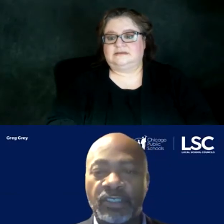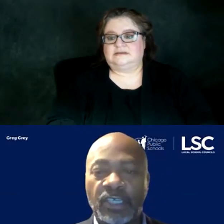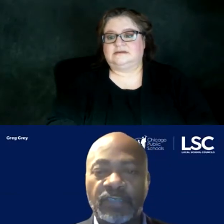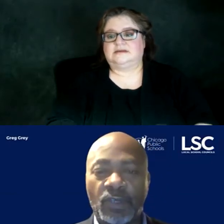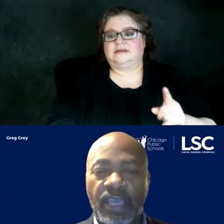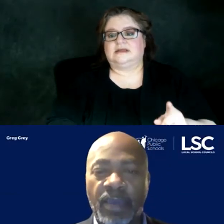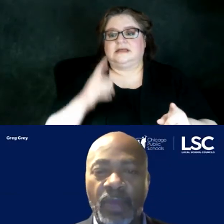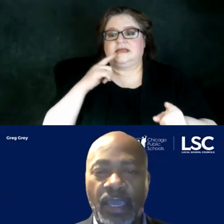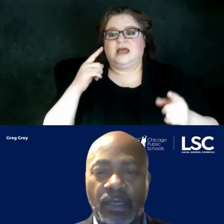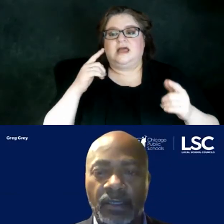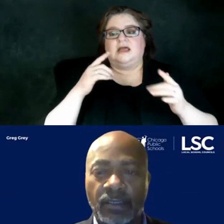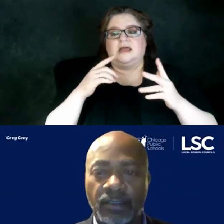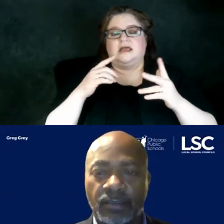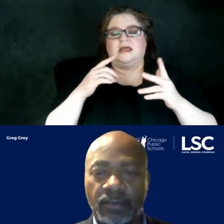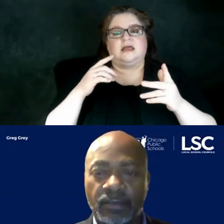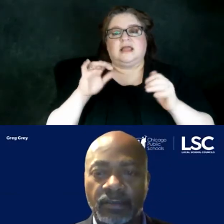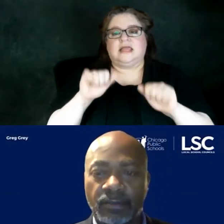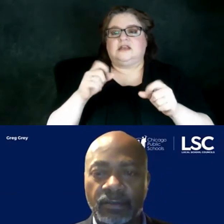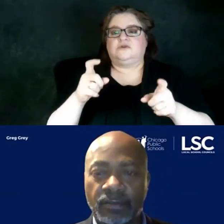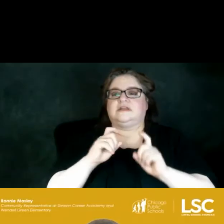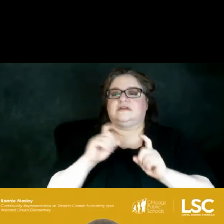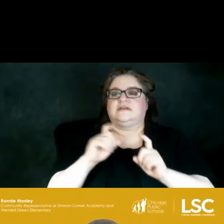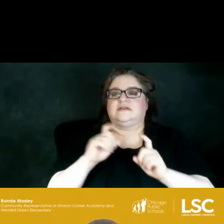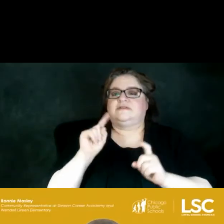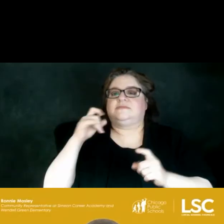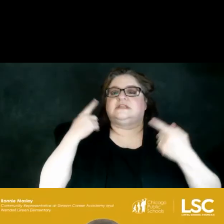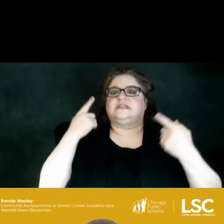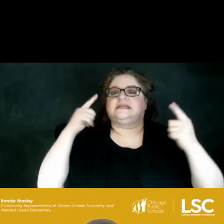for a successful campaign?